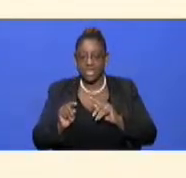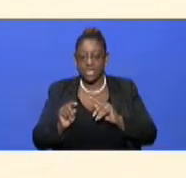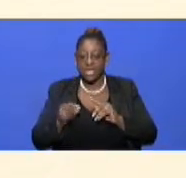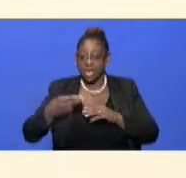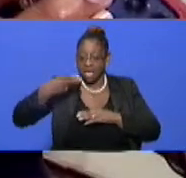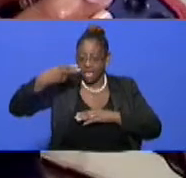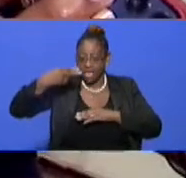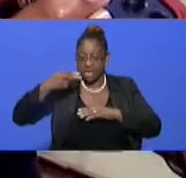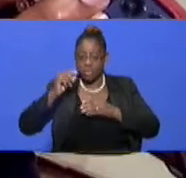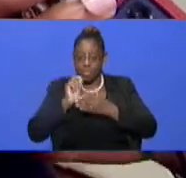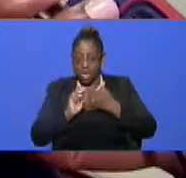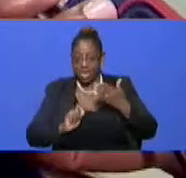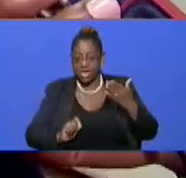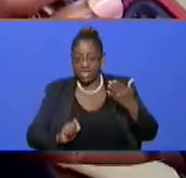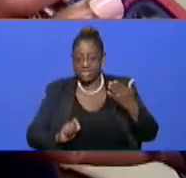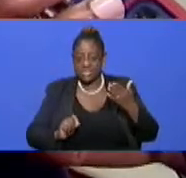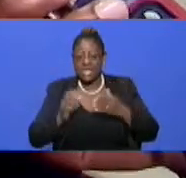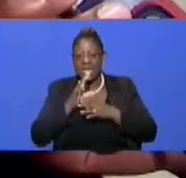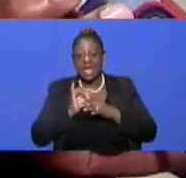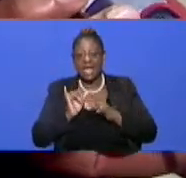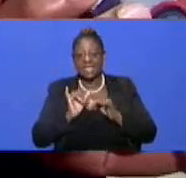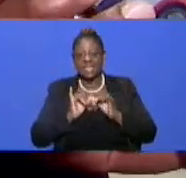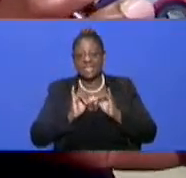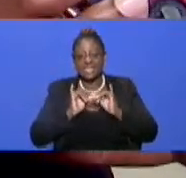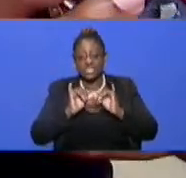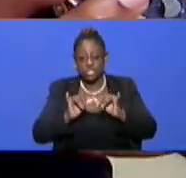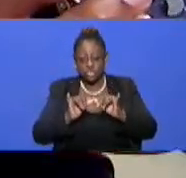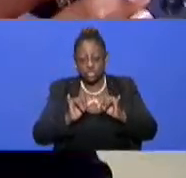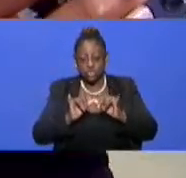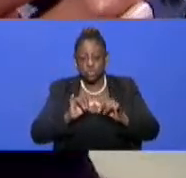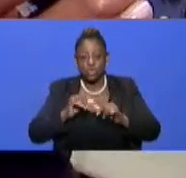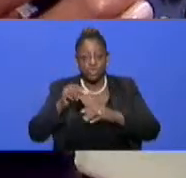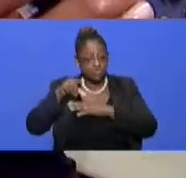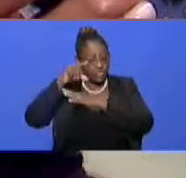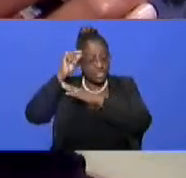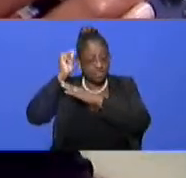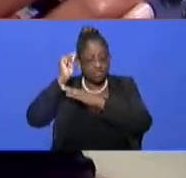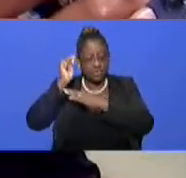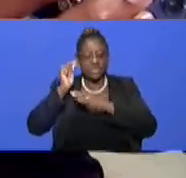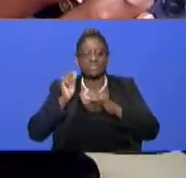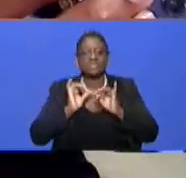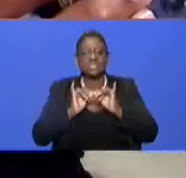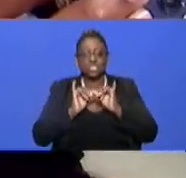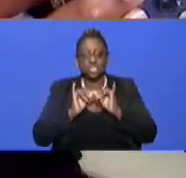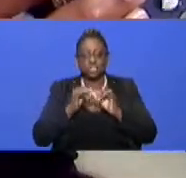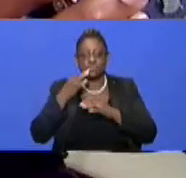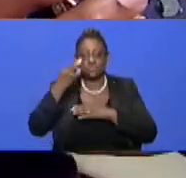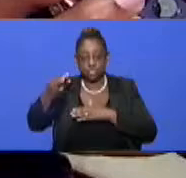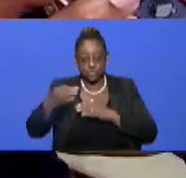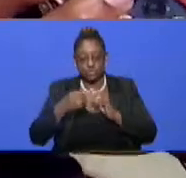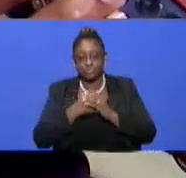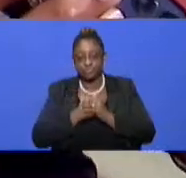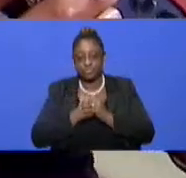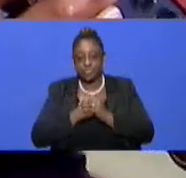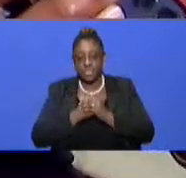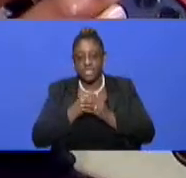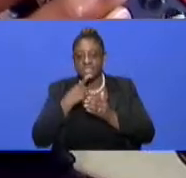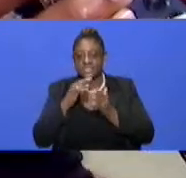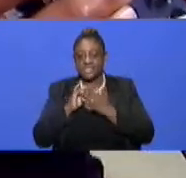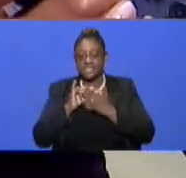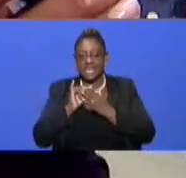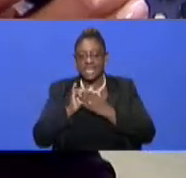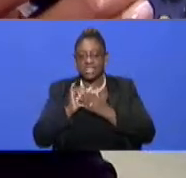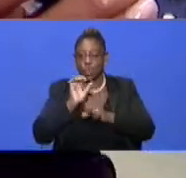high marks, but advocates push for Glover-Roll and the government to take it even further. Employers should have been trained in